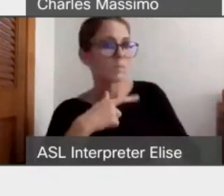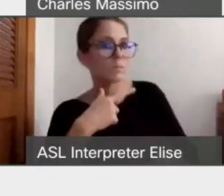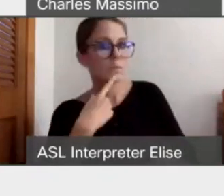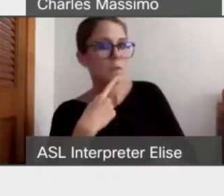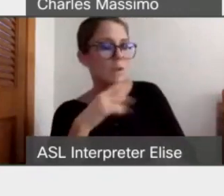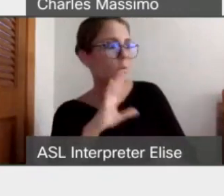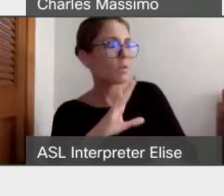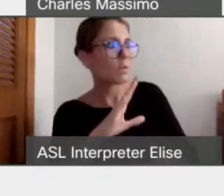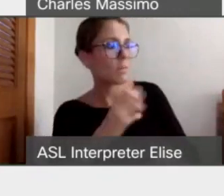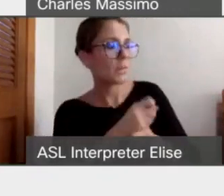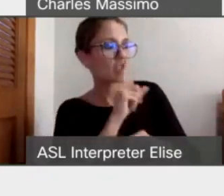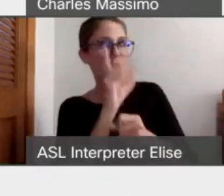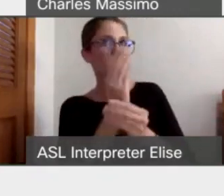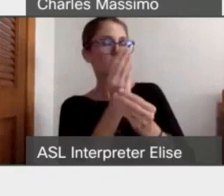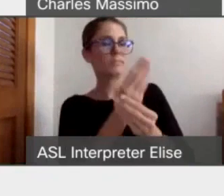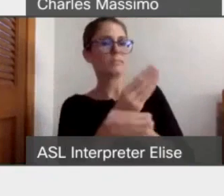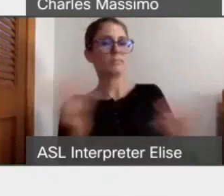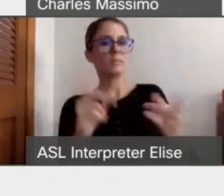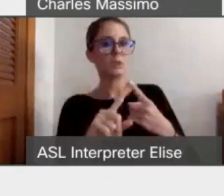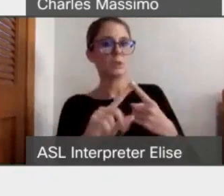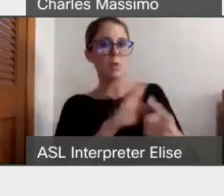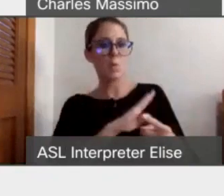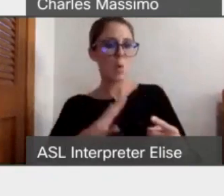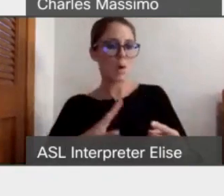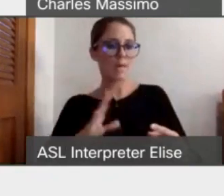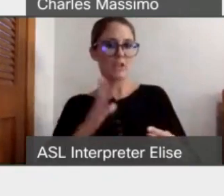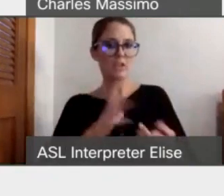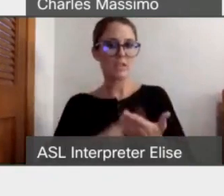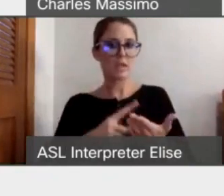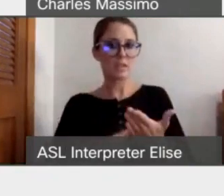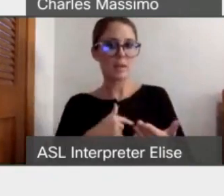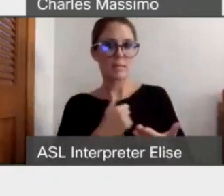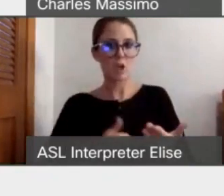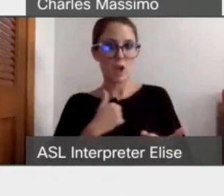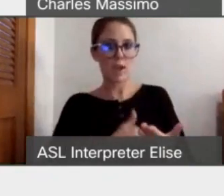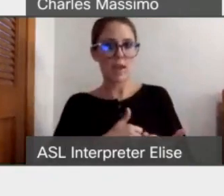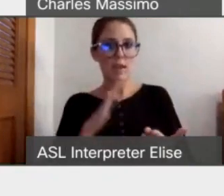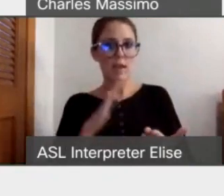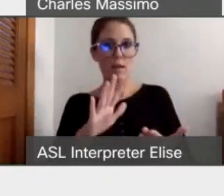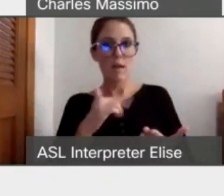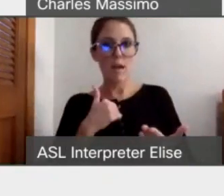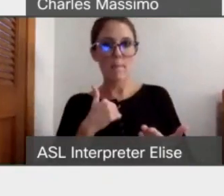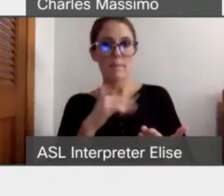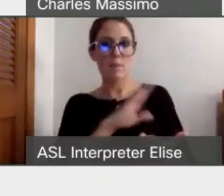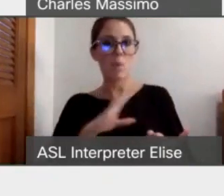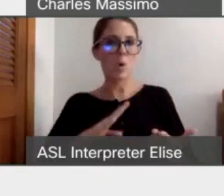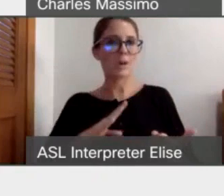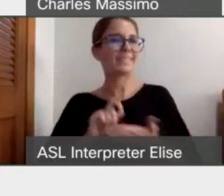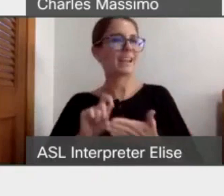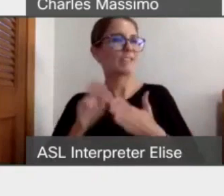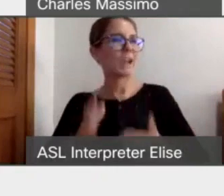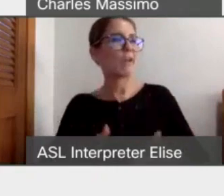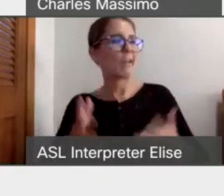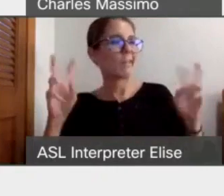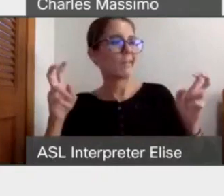gets to the board and officially, discussed. That's no problem. I'm sort of the board, a secretary, if you will. So Gotcha. Okay.